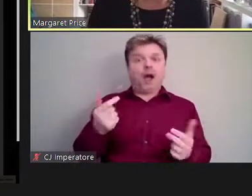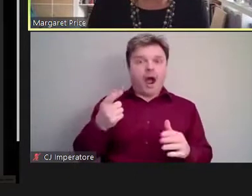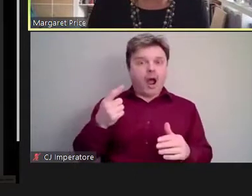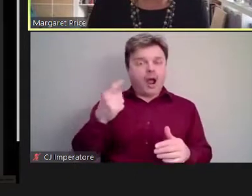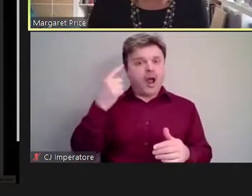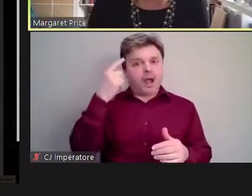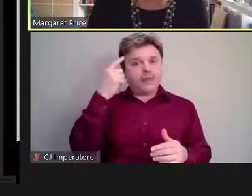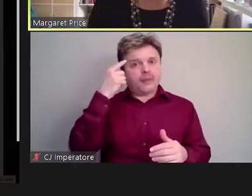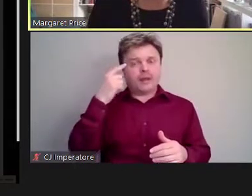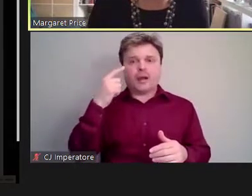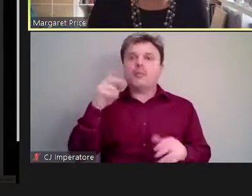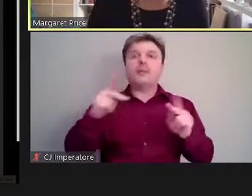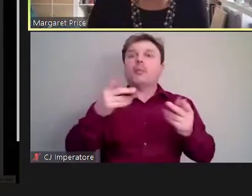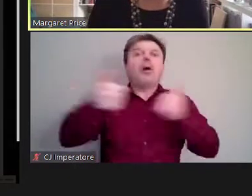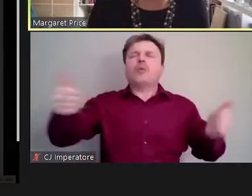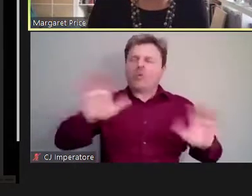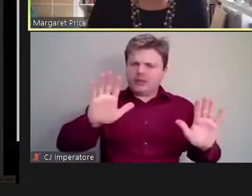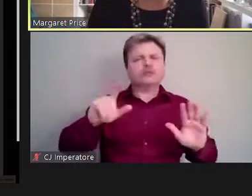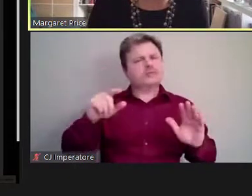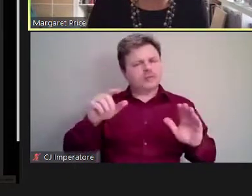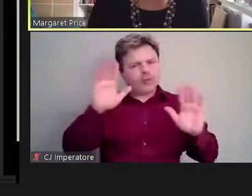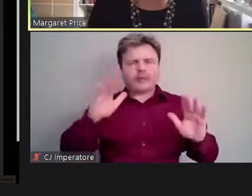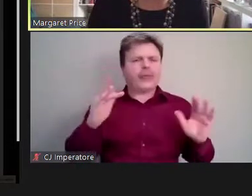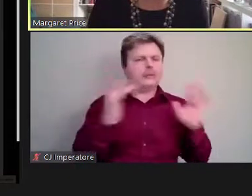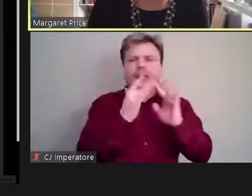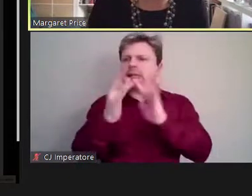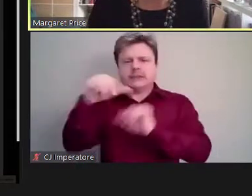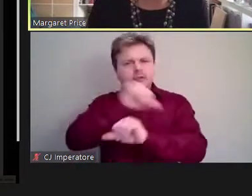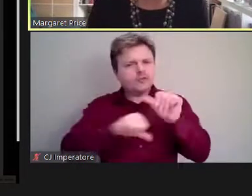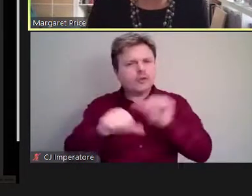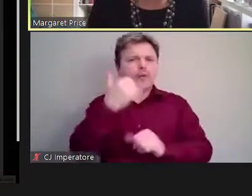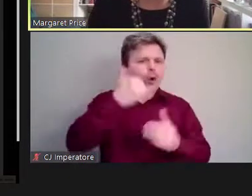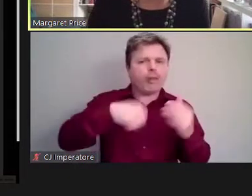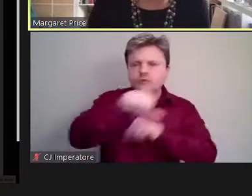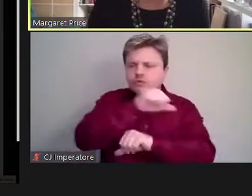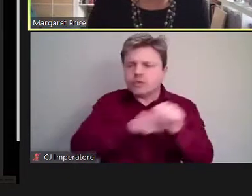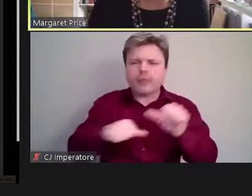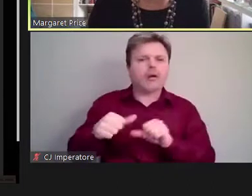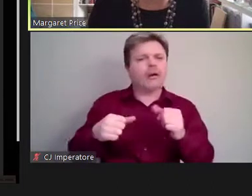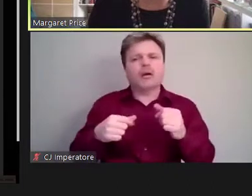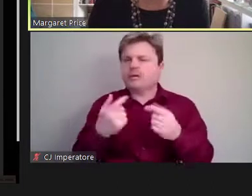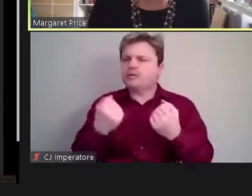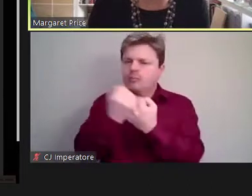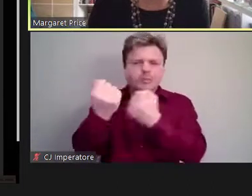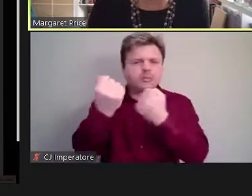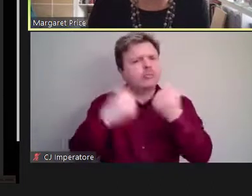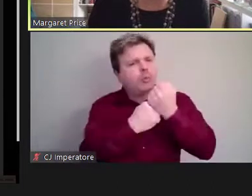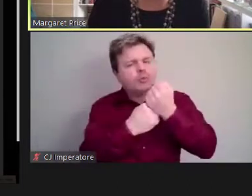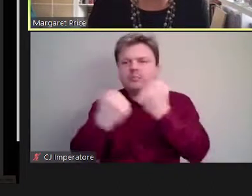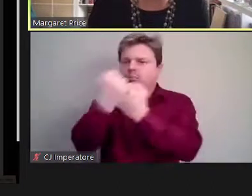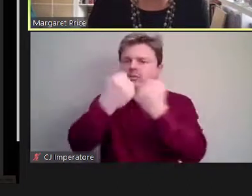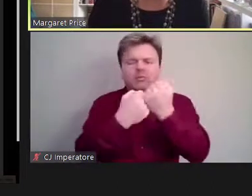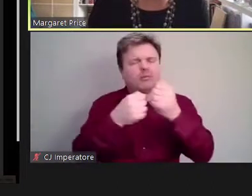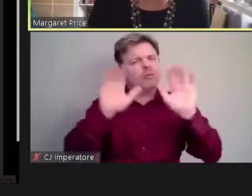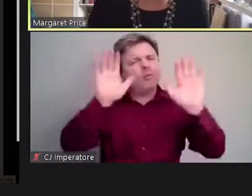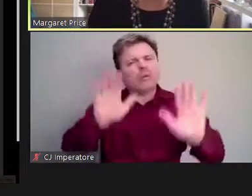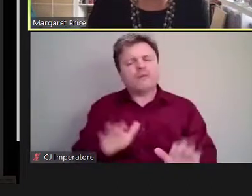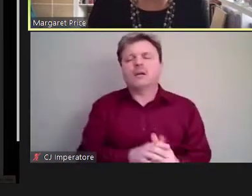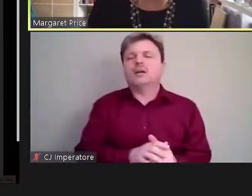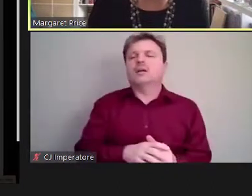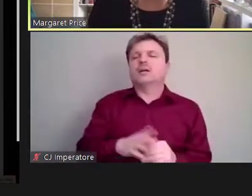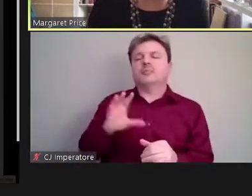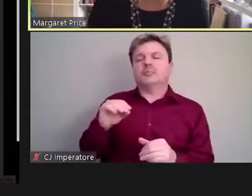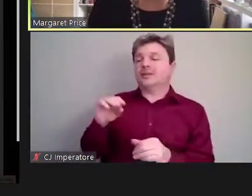are reaching out to each other and supporting one another organically. But because the apparent solution for OSU's rather